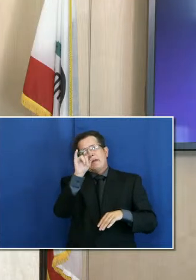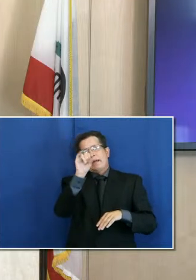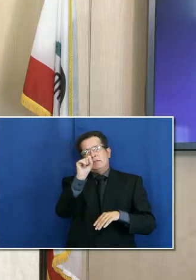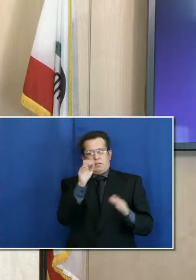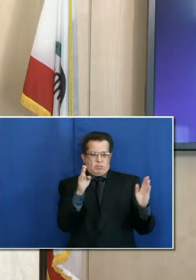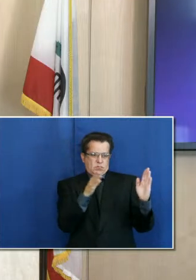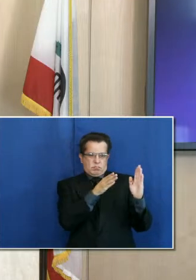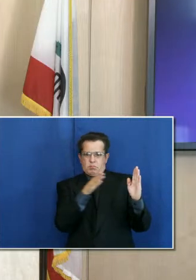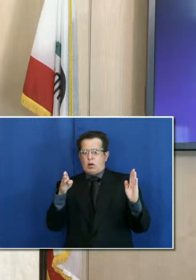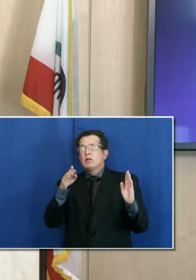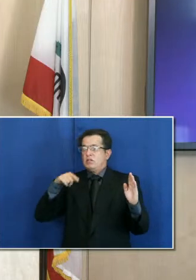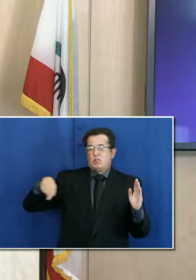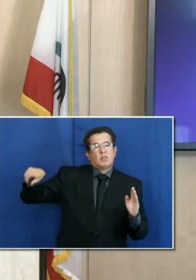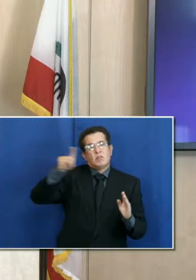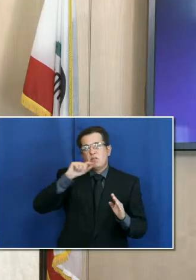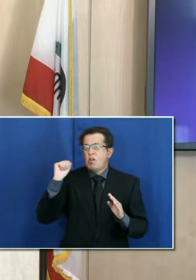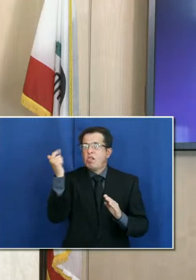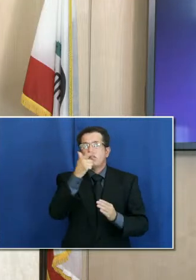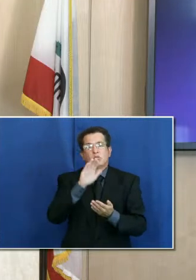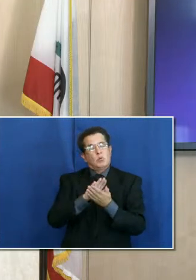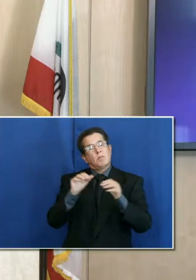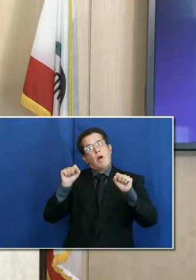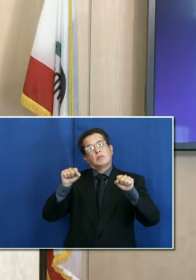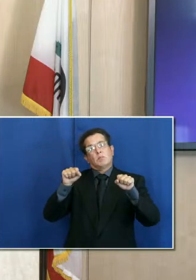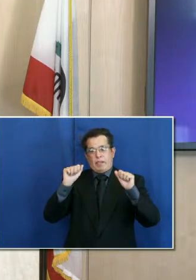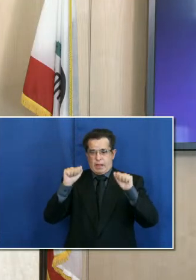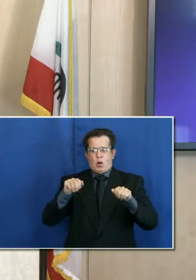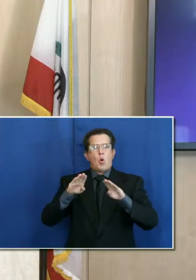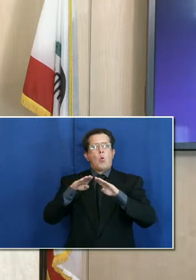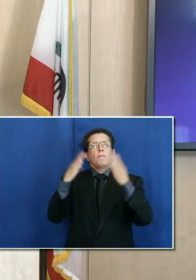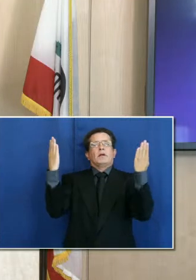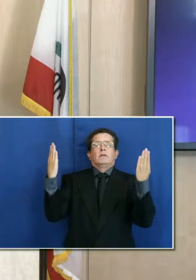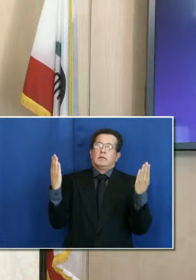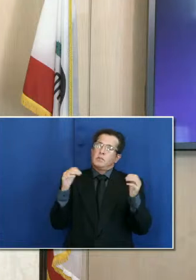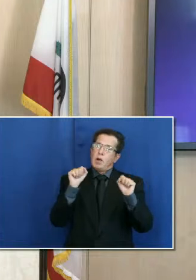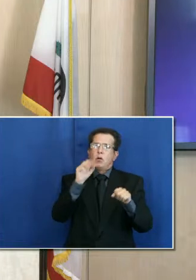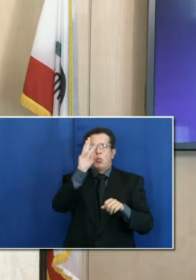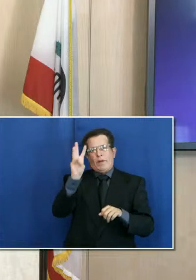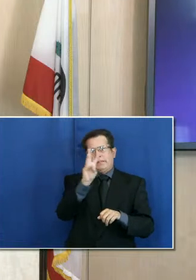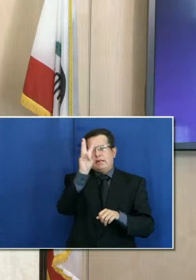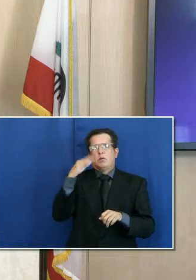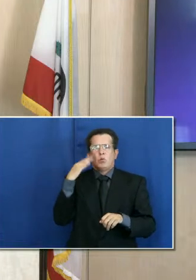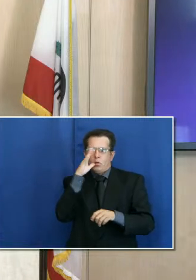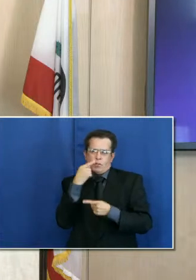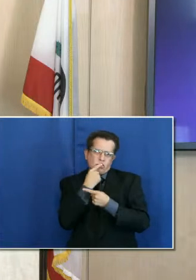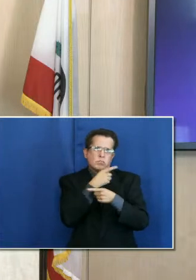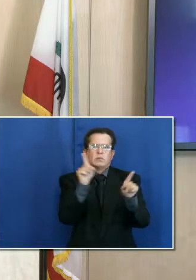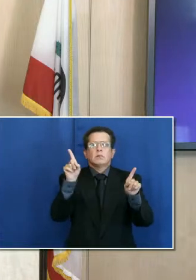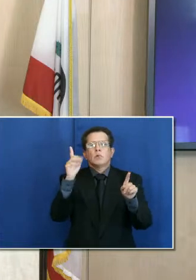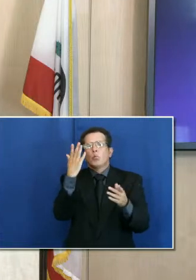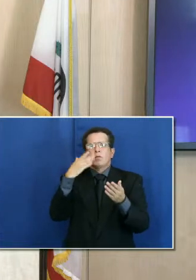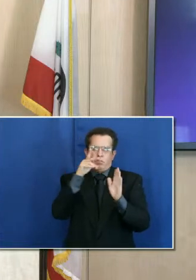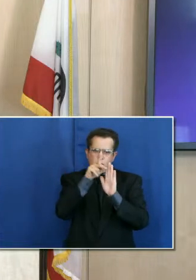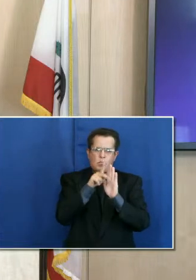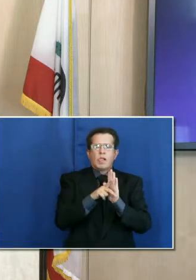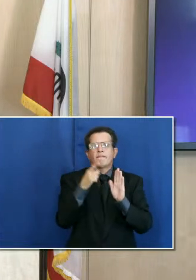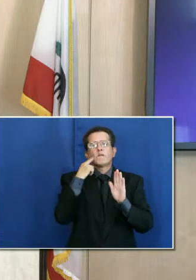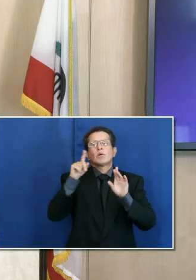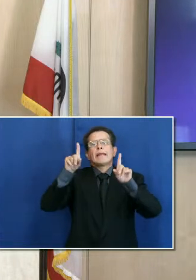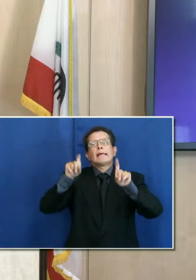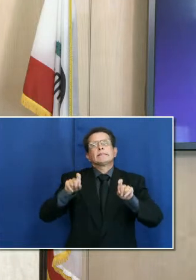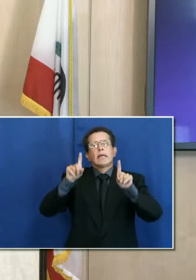schools will have the option of reopening. On Wednesday, we will be sharing the details of our efforts around testing